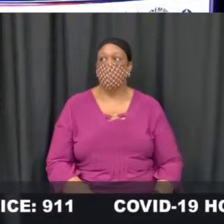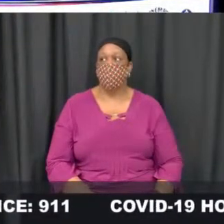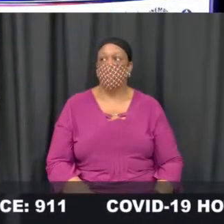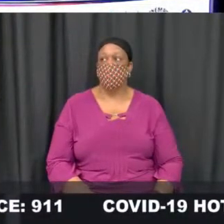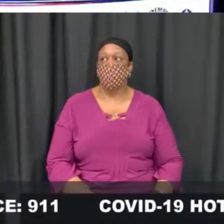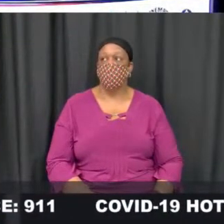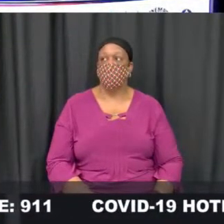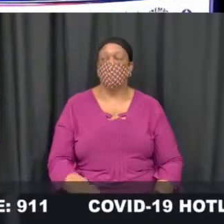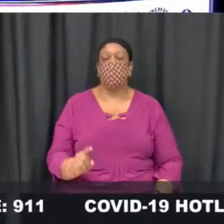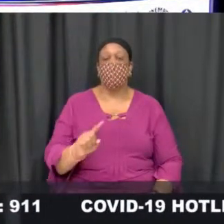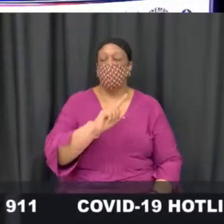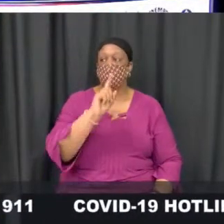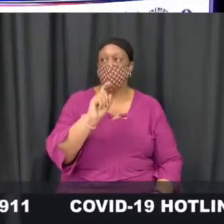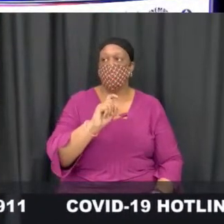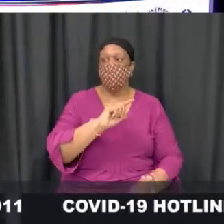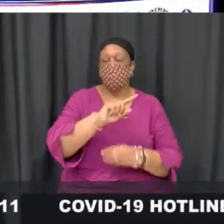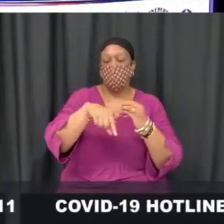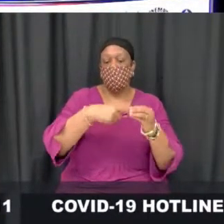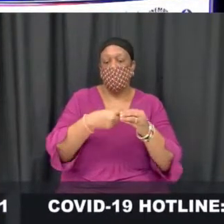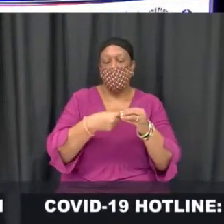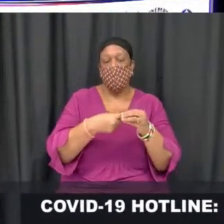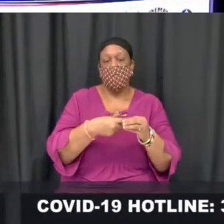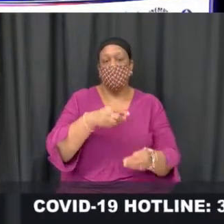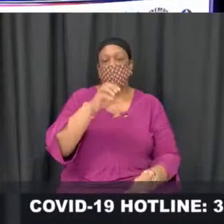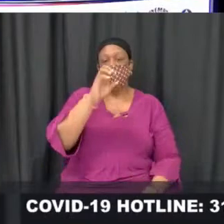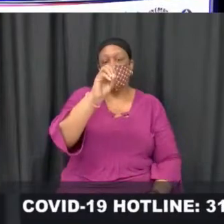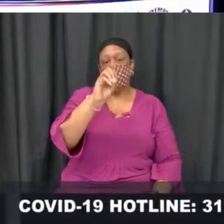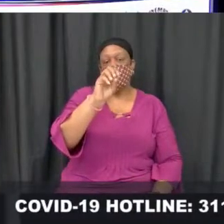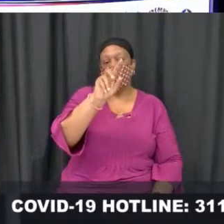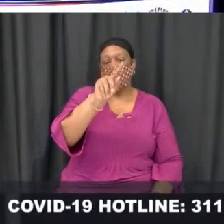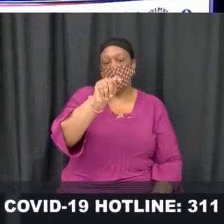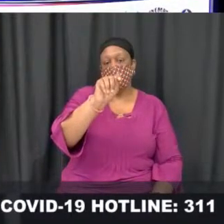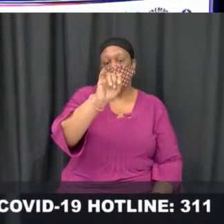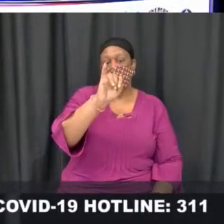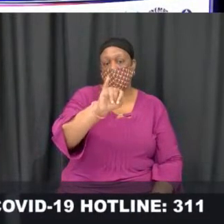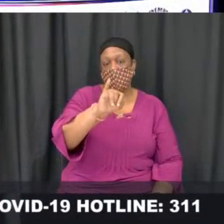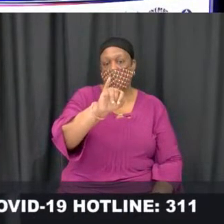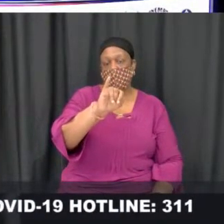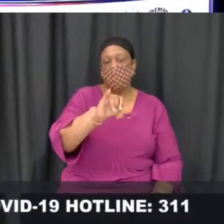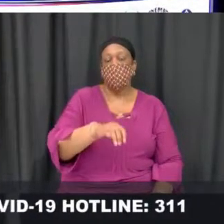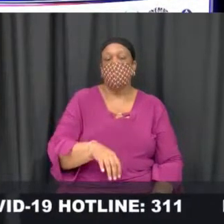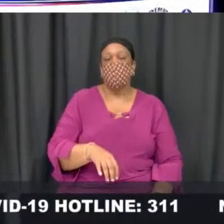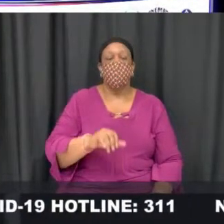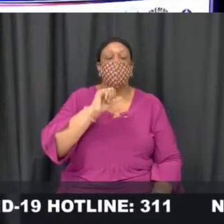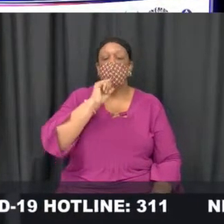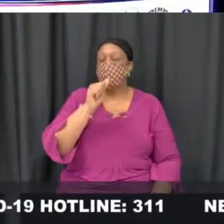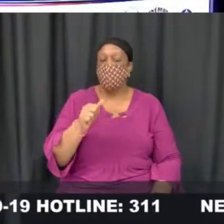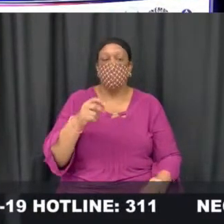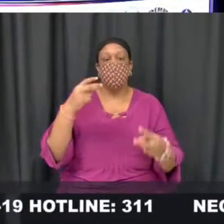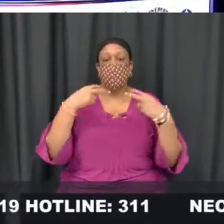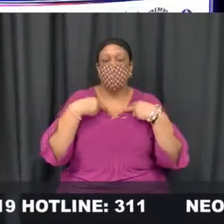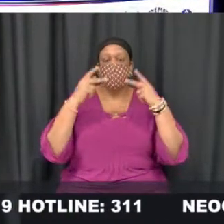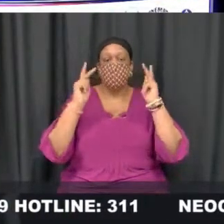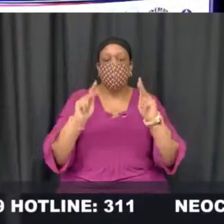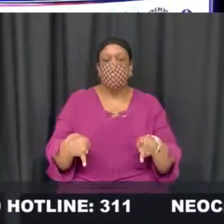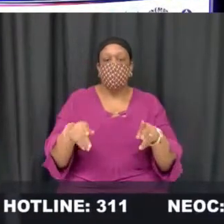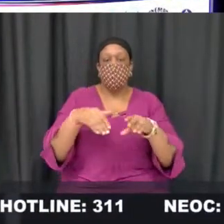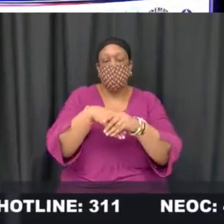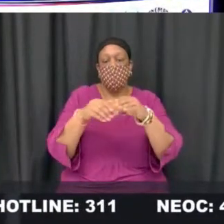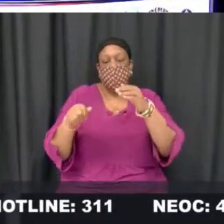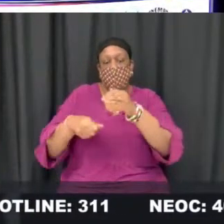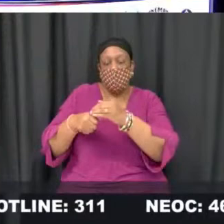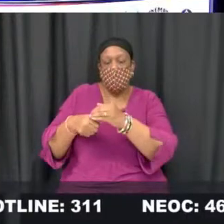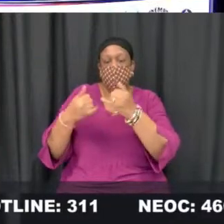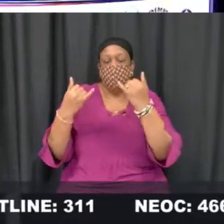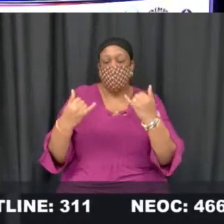being utilized as a quarantine facility for incoming passengers at this moment. So I am advising